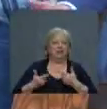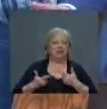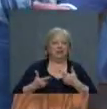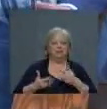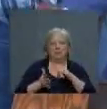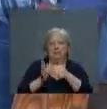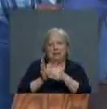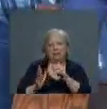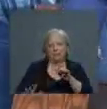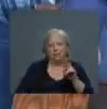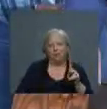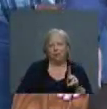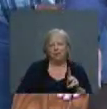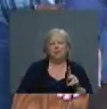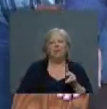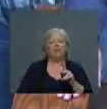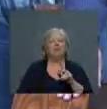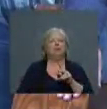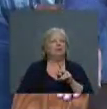Central Arkansas, and